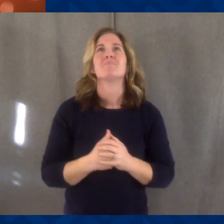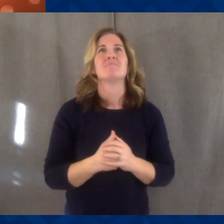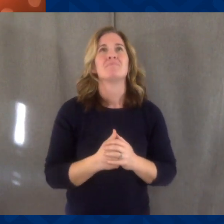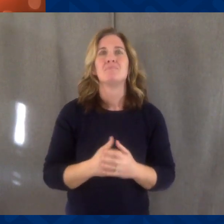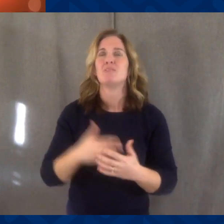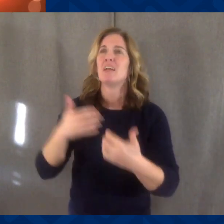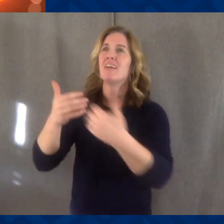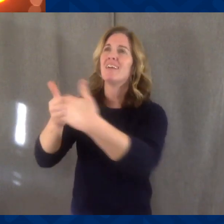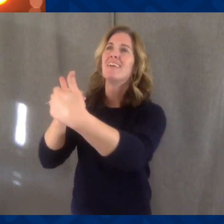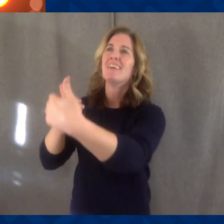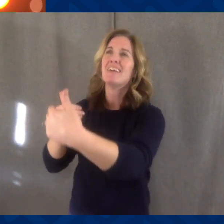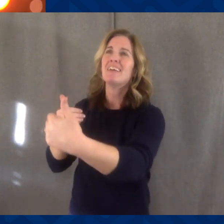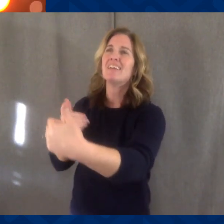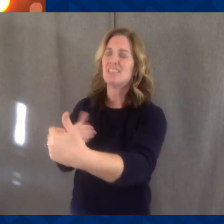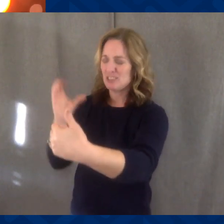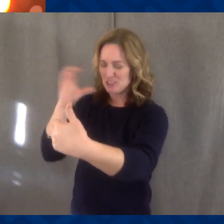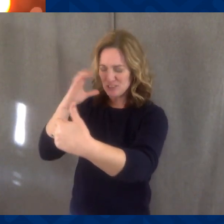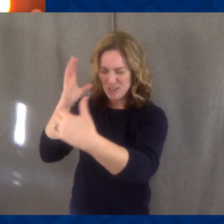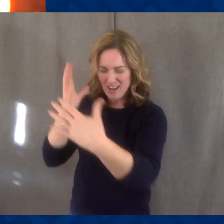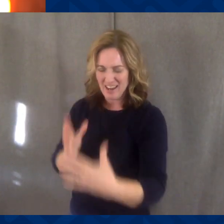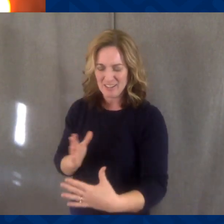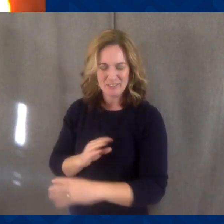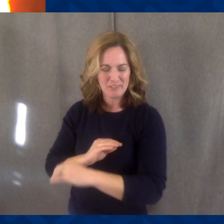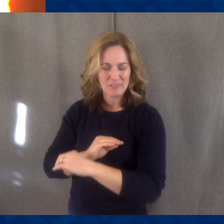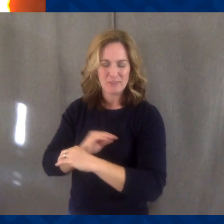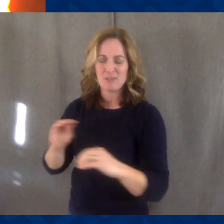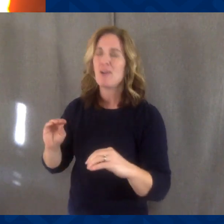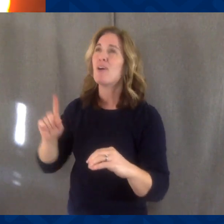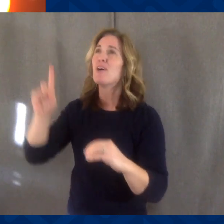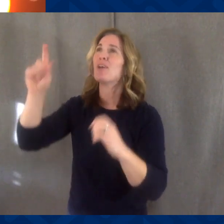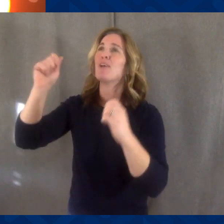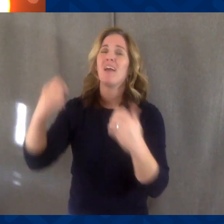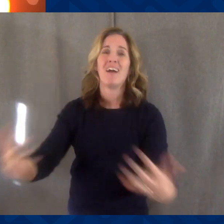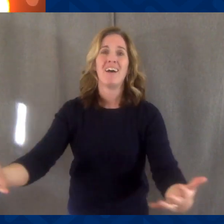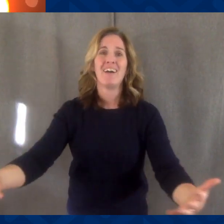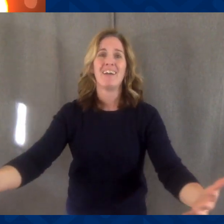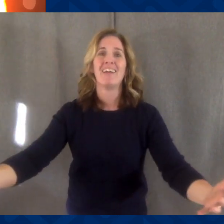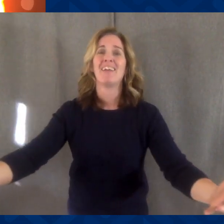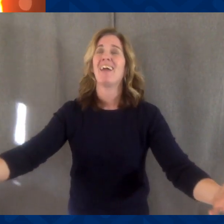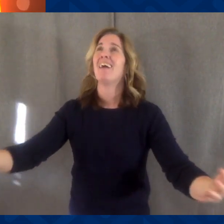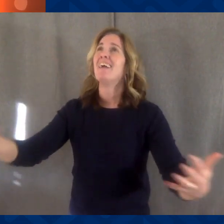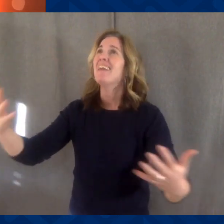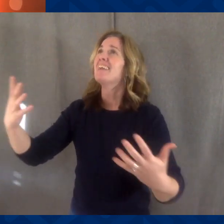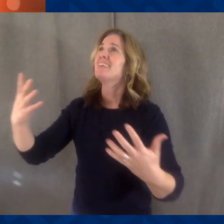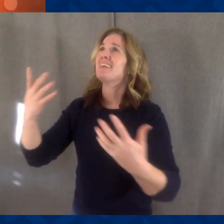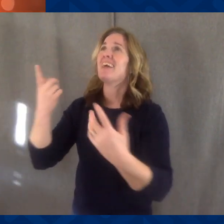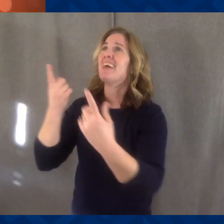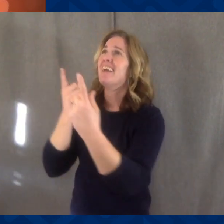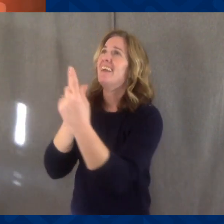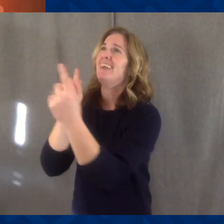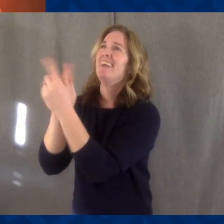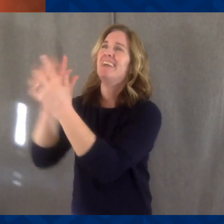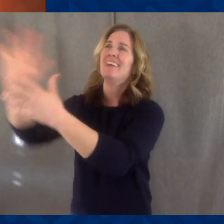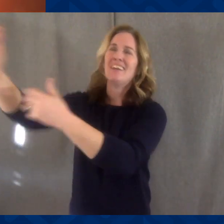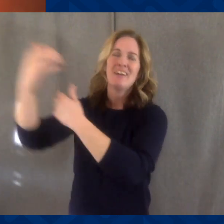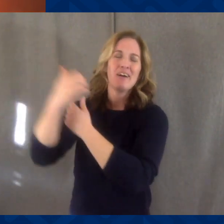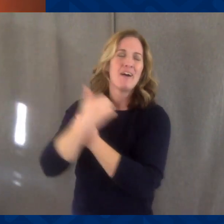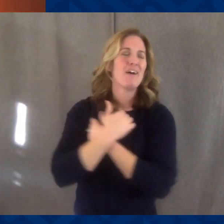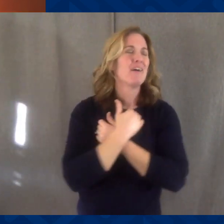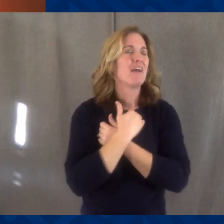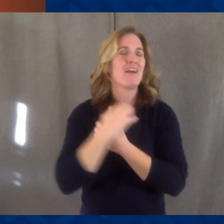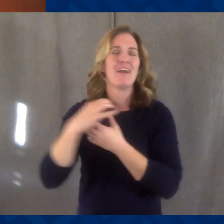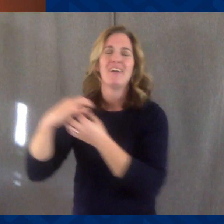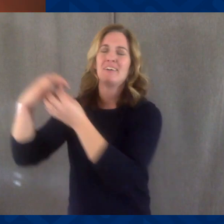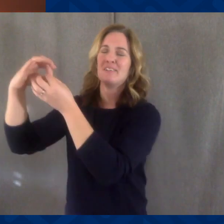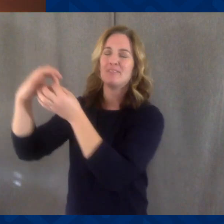strangers to your arms. We are no longer strangers to